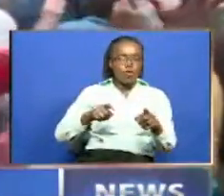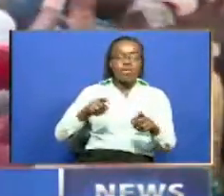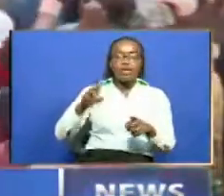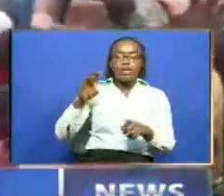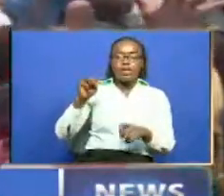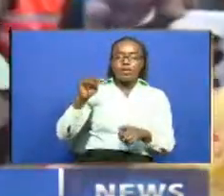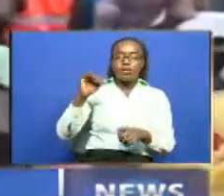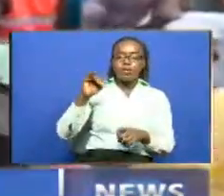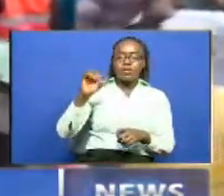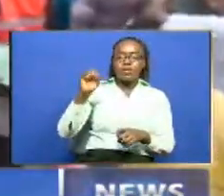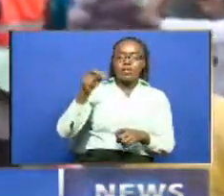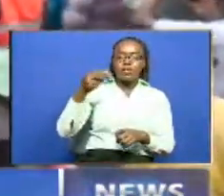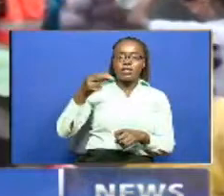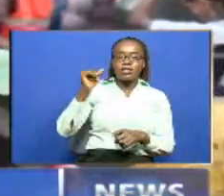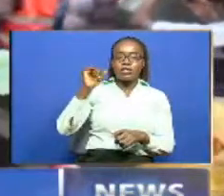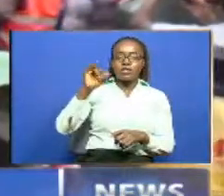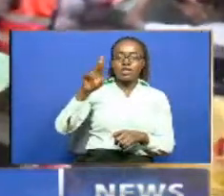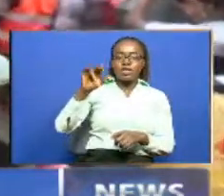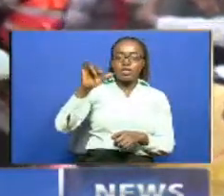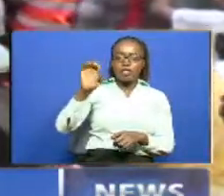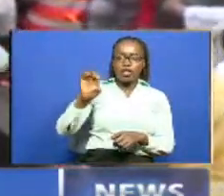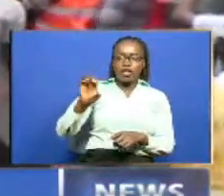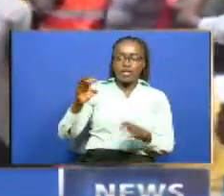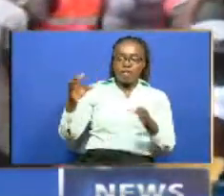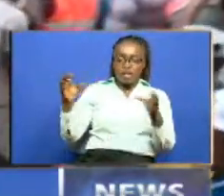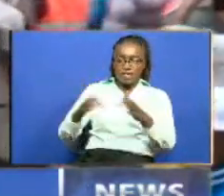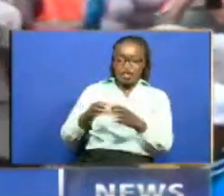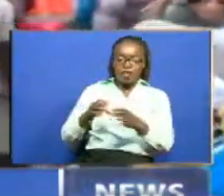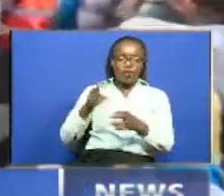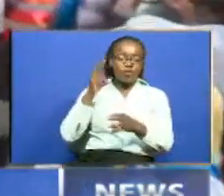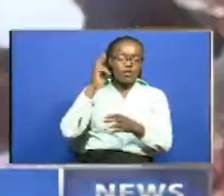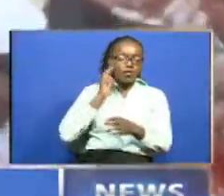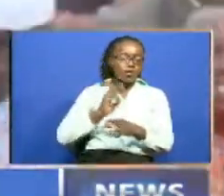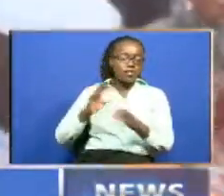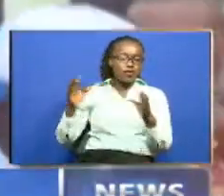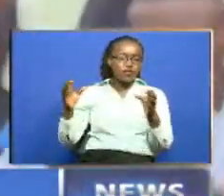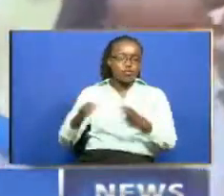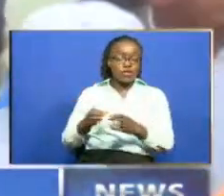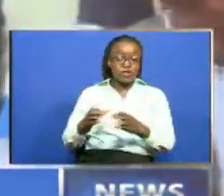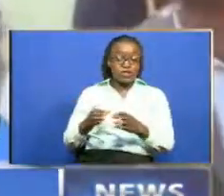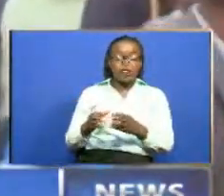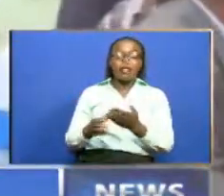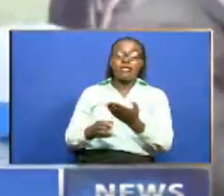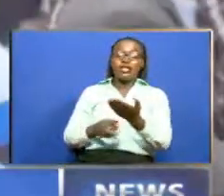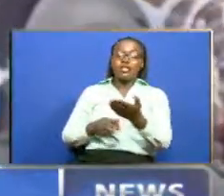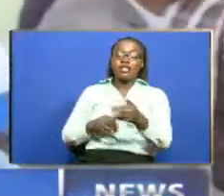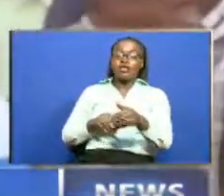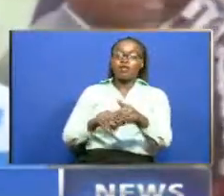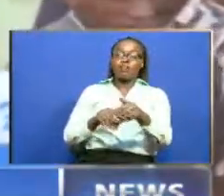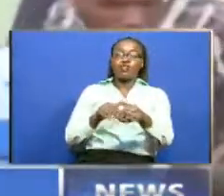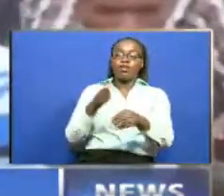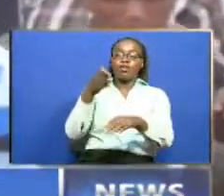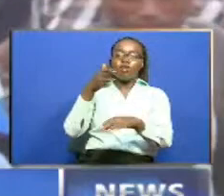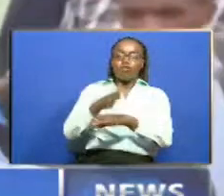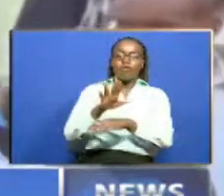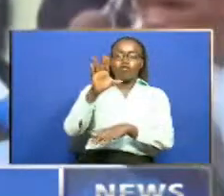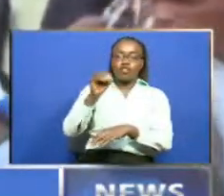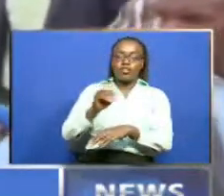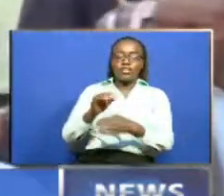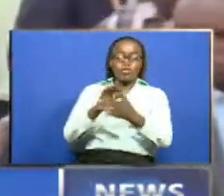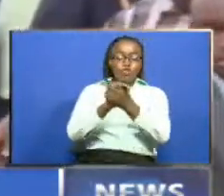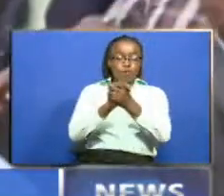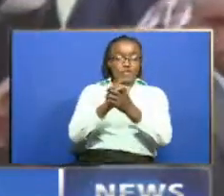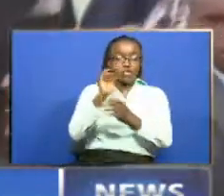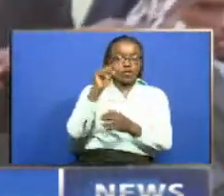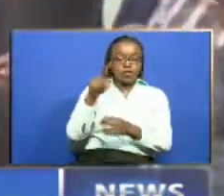Ilmeshirie ceremony of the Matapato clan of the Maasai community. Ruto was accompanied by over 40 Jubilee MPs who used